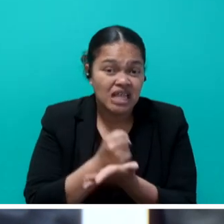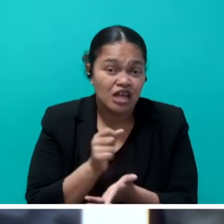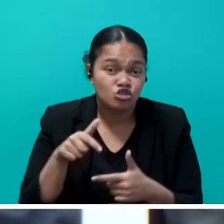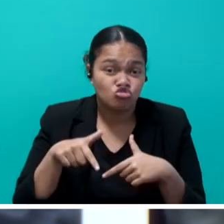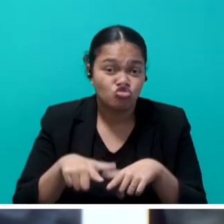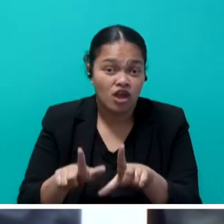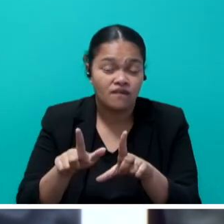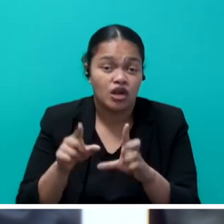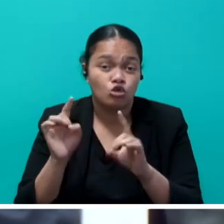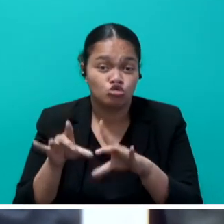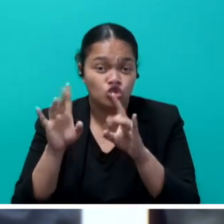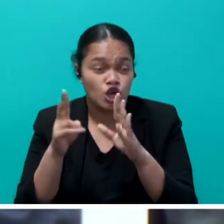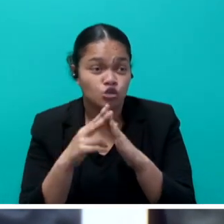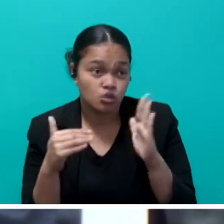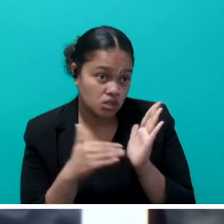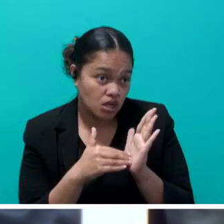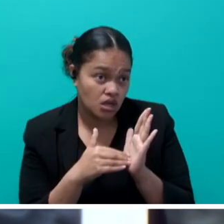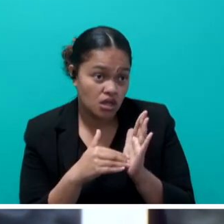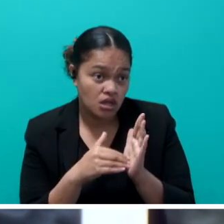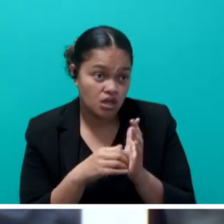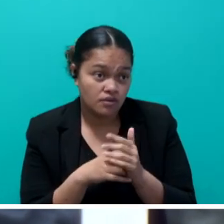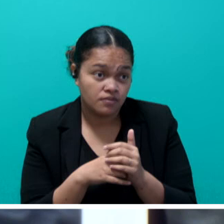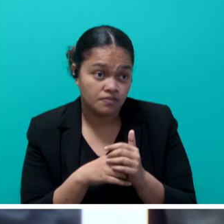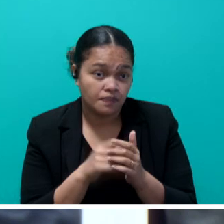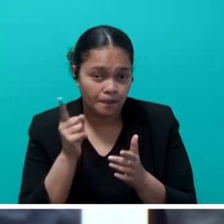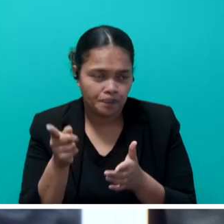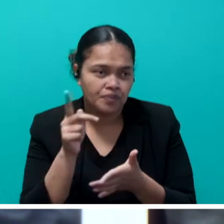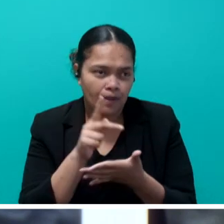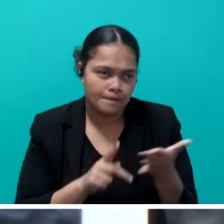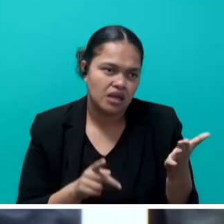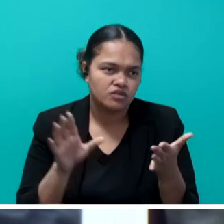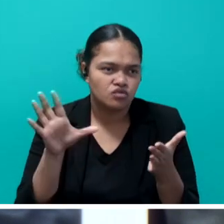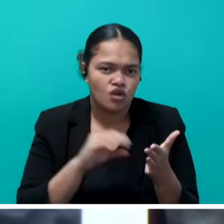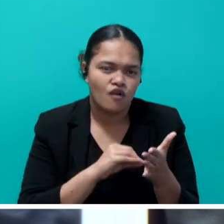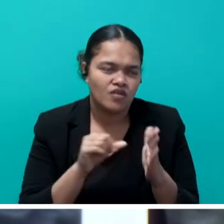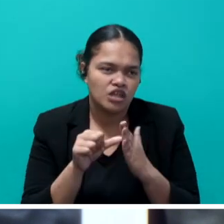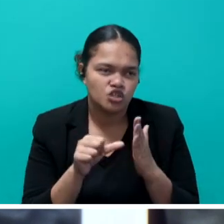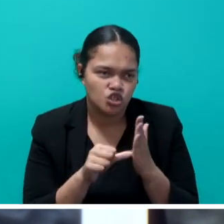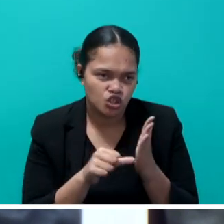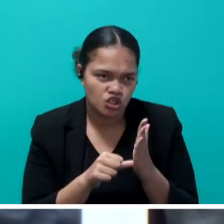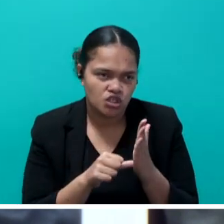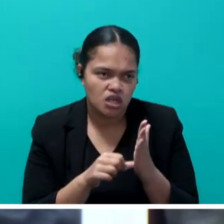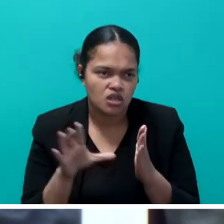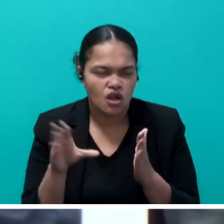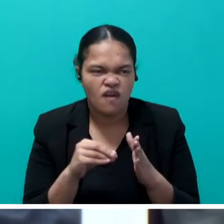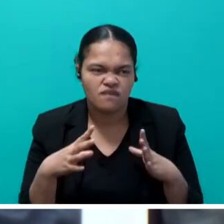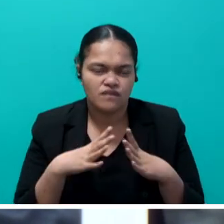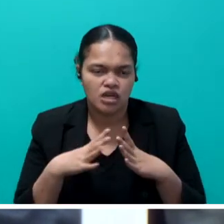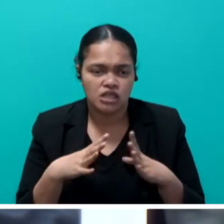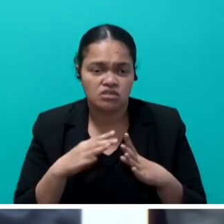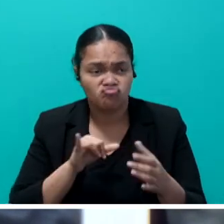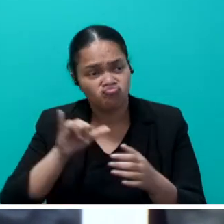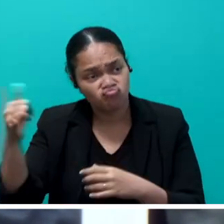and New Zealand, that's obviously part of the overall agenda of free movement of people, goods